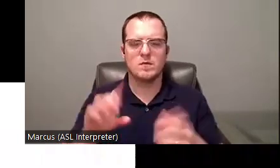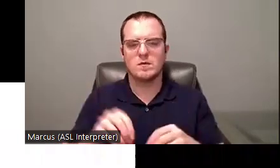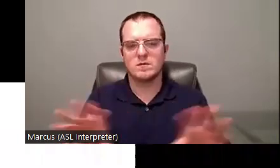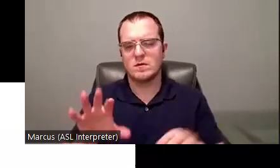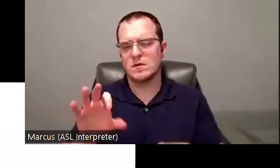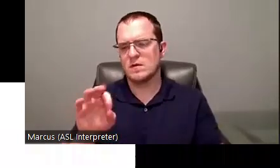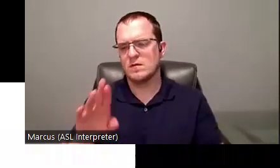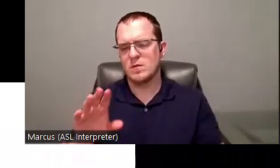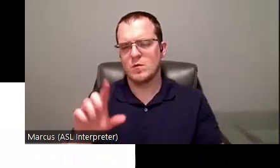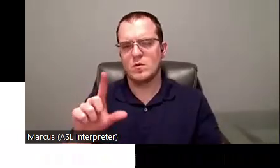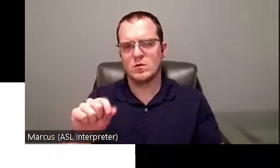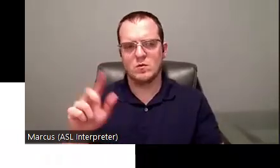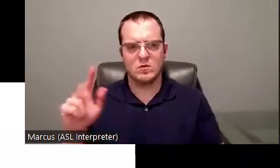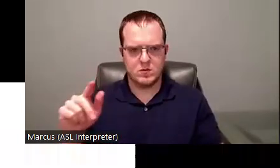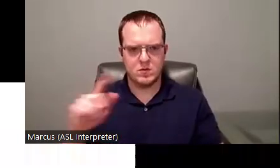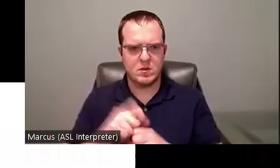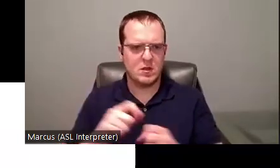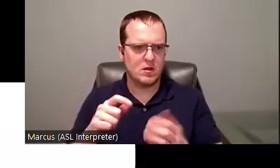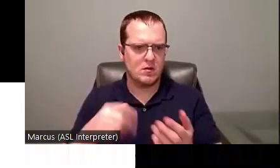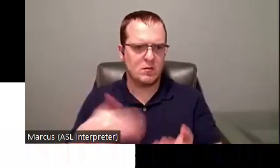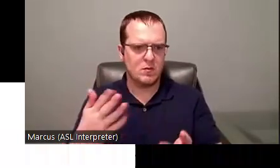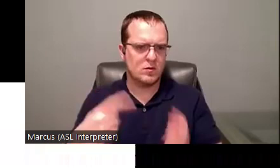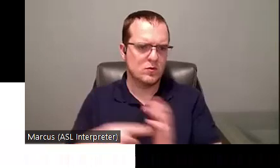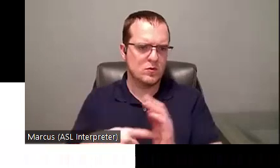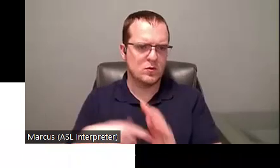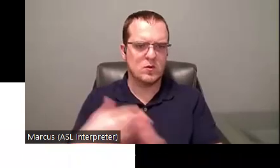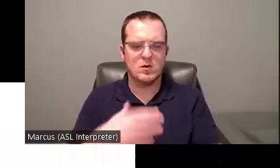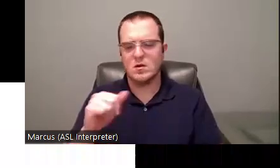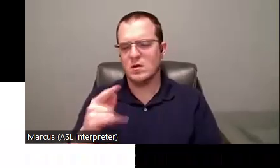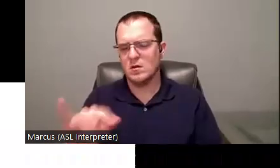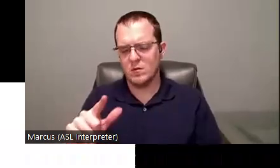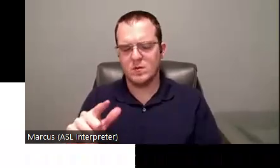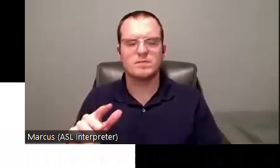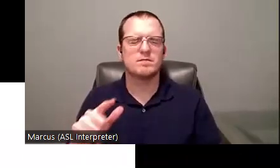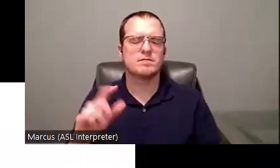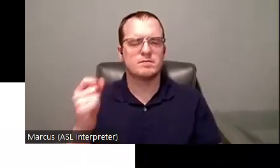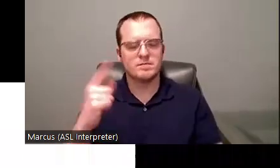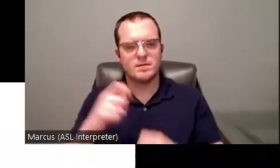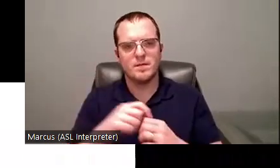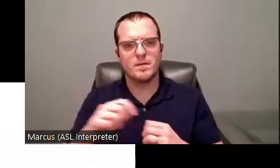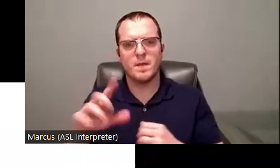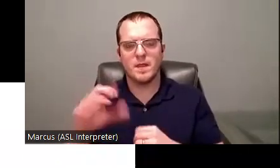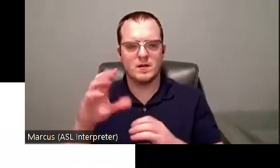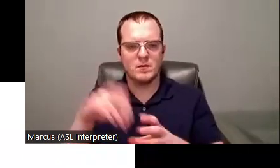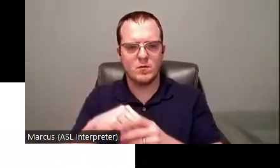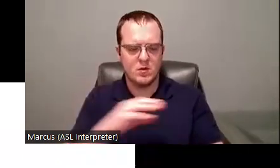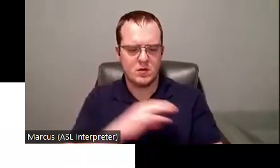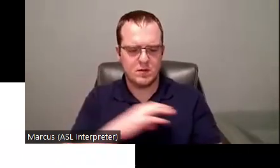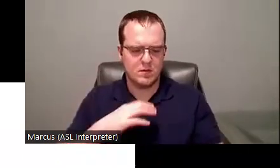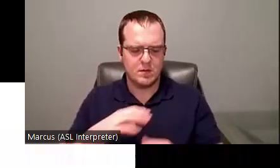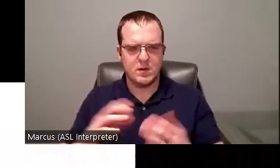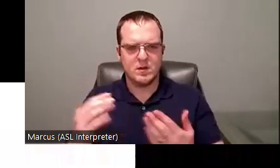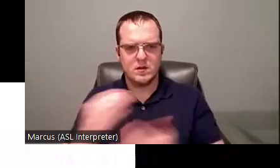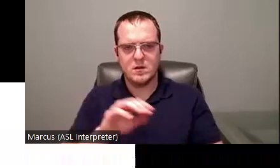Ion Wave and have proposals due by April. I'd also like to note that as part of the RFP review committee, it will be members of the